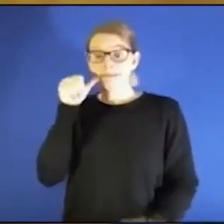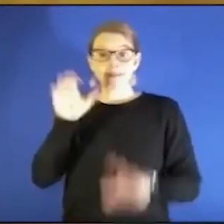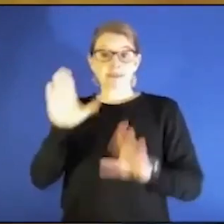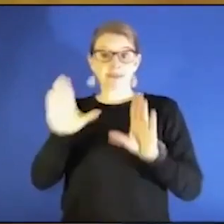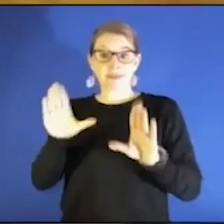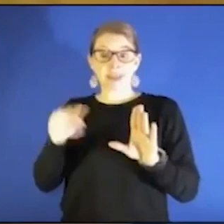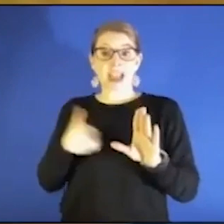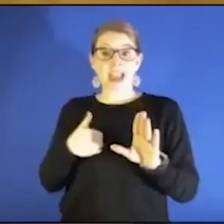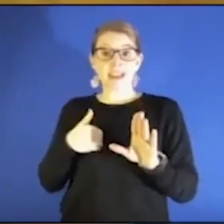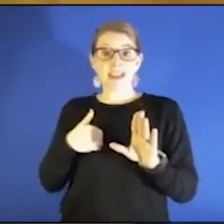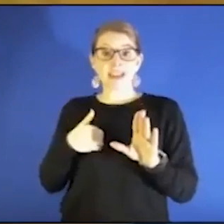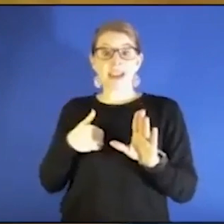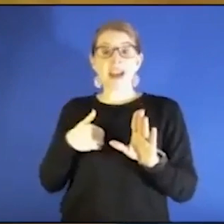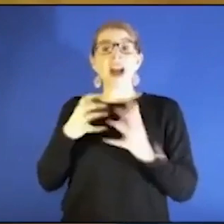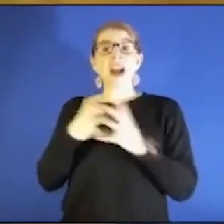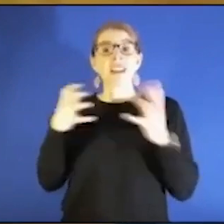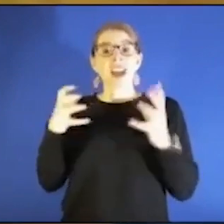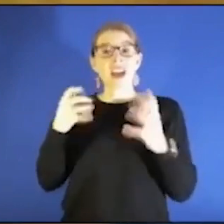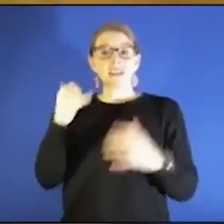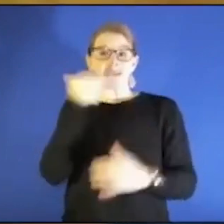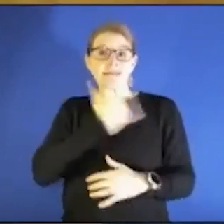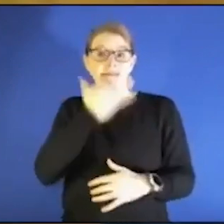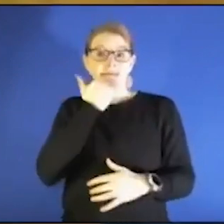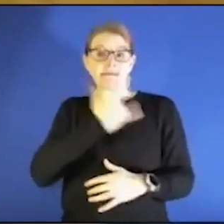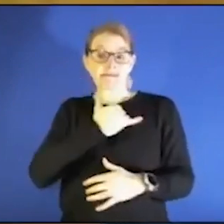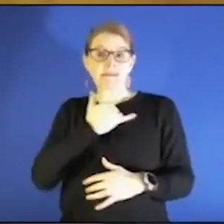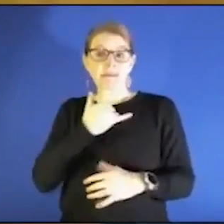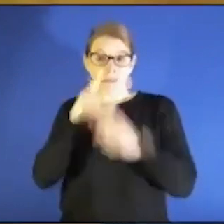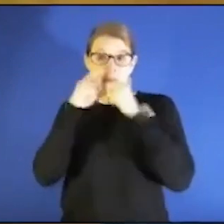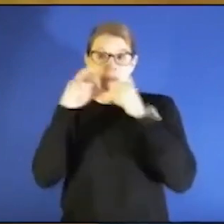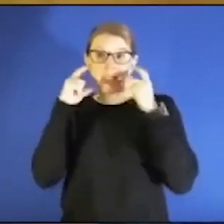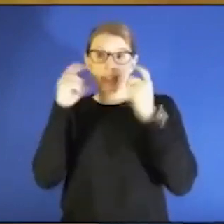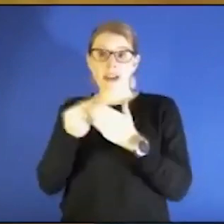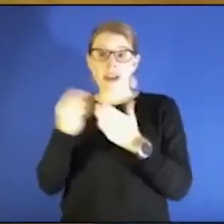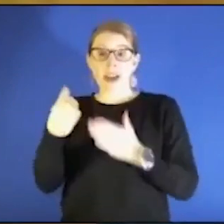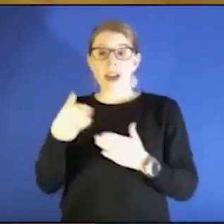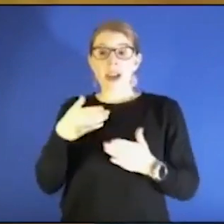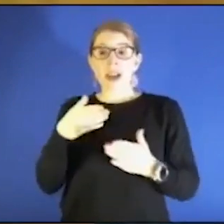lot of counterfeit masks on it. What I would recommend is going to a website like